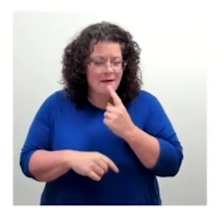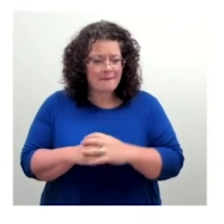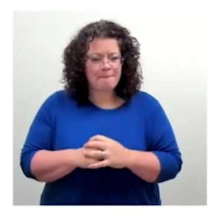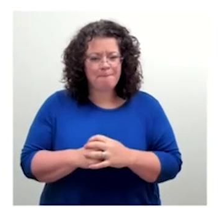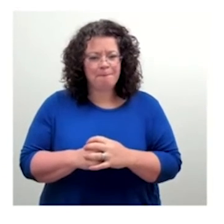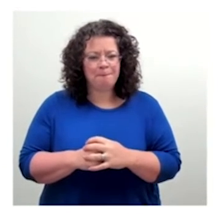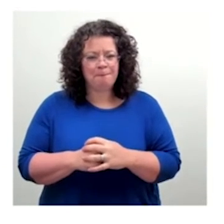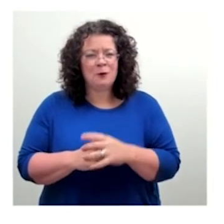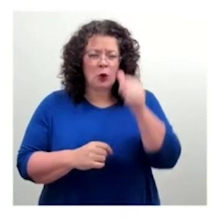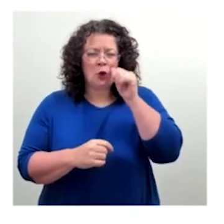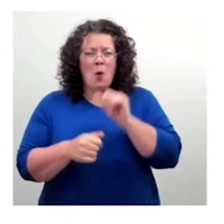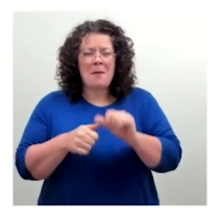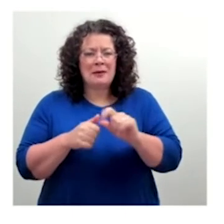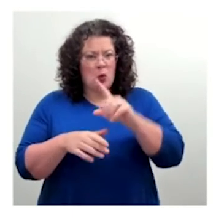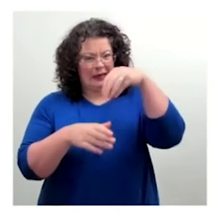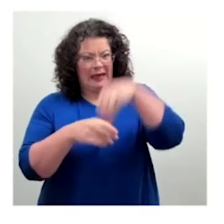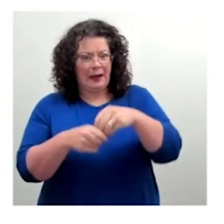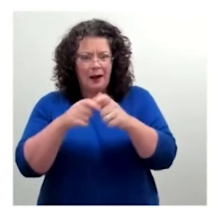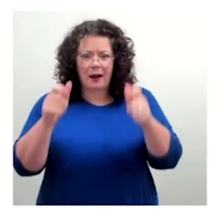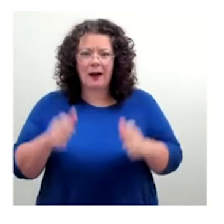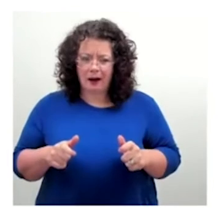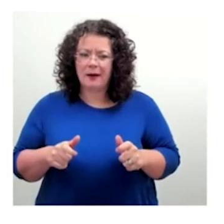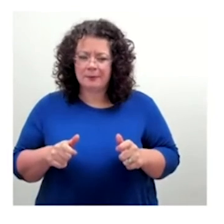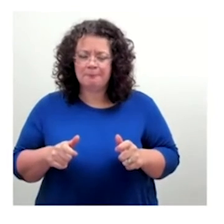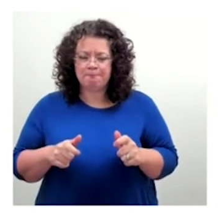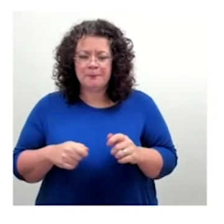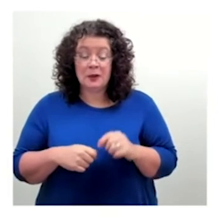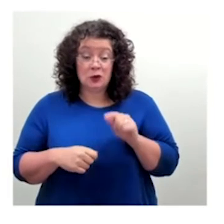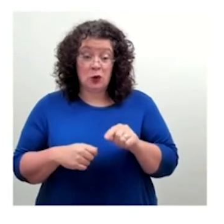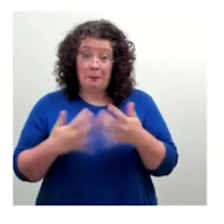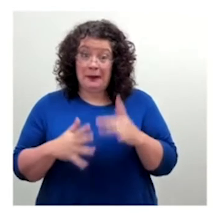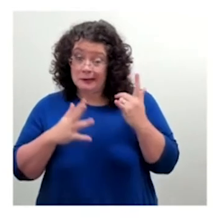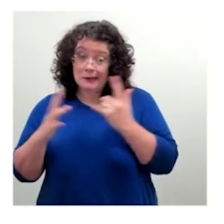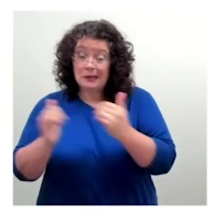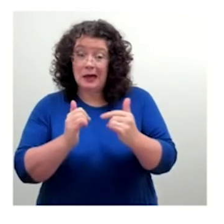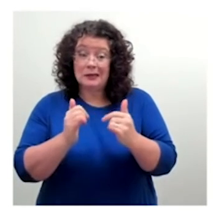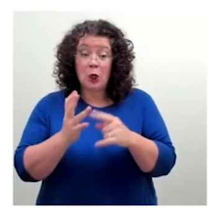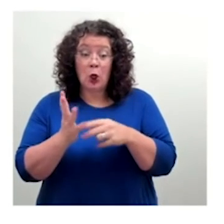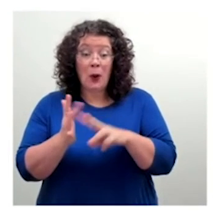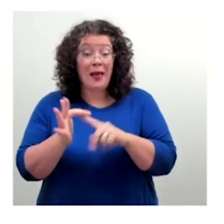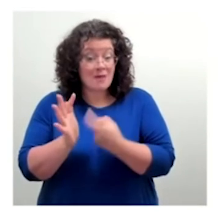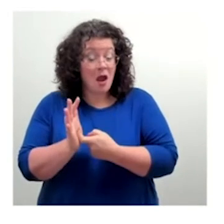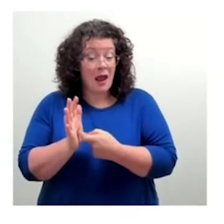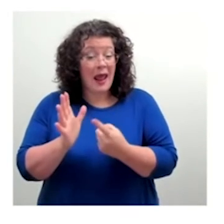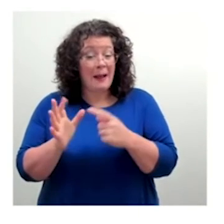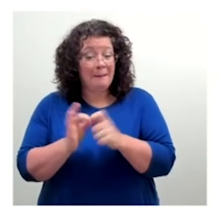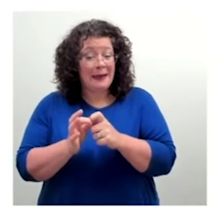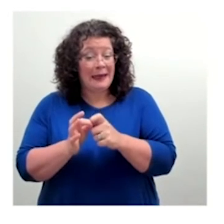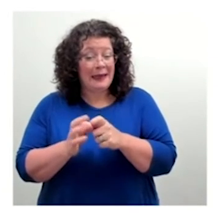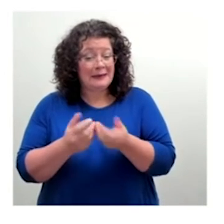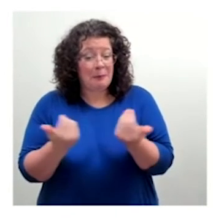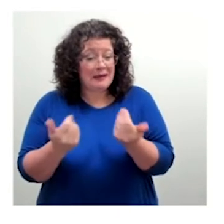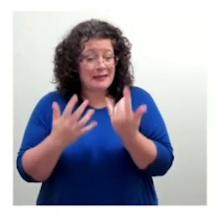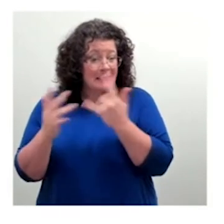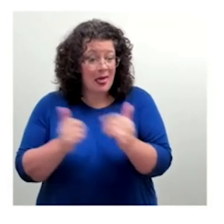that's where half the people who come into the retailer get the first image, the pack shot. The other half get the enhanced image. It's run simultaneously on a